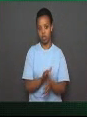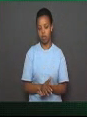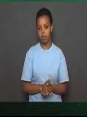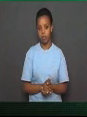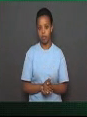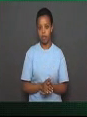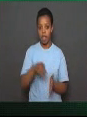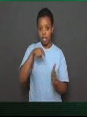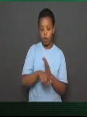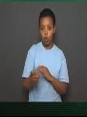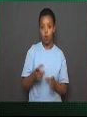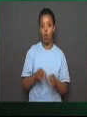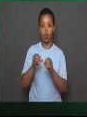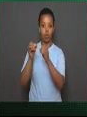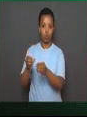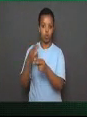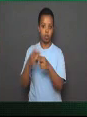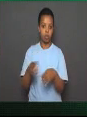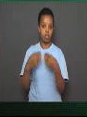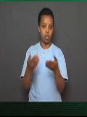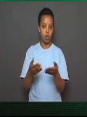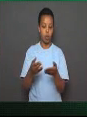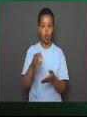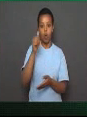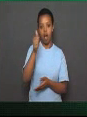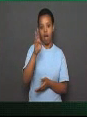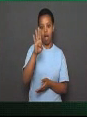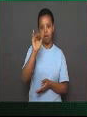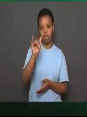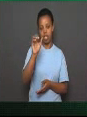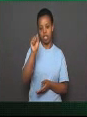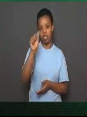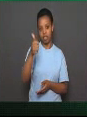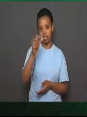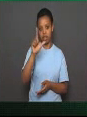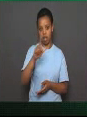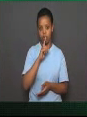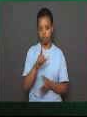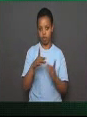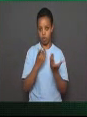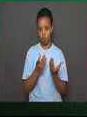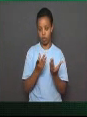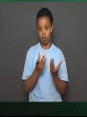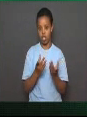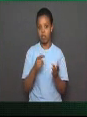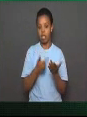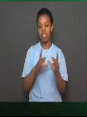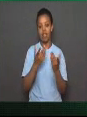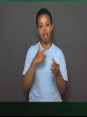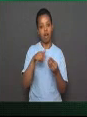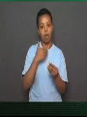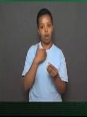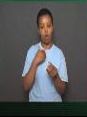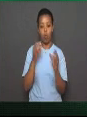The deepest ocean is called the Abyssal Zone. In this region, the water is